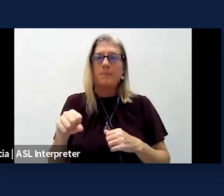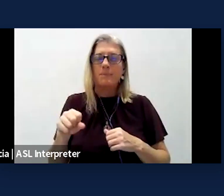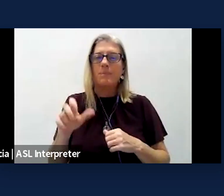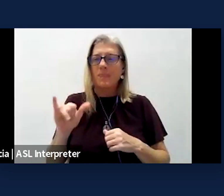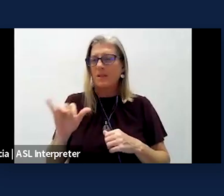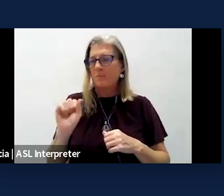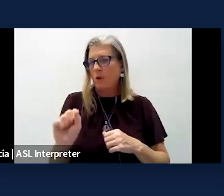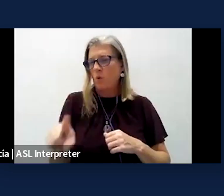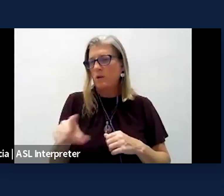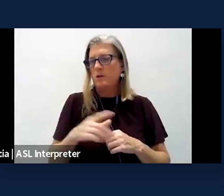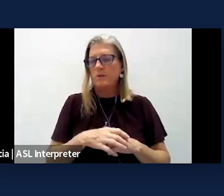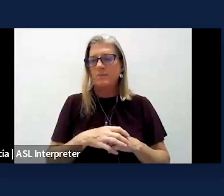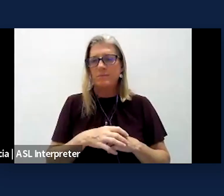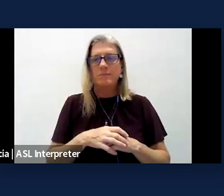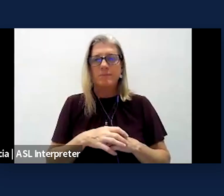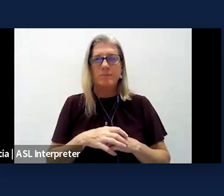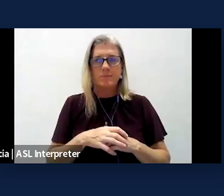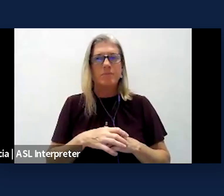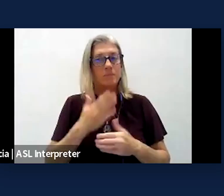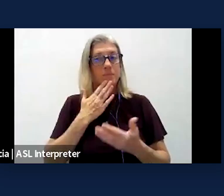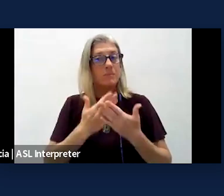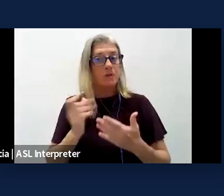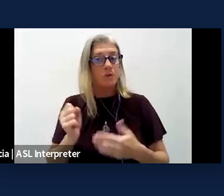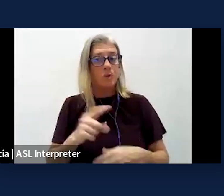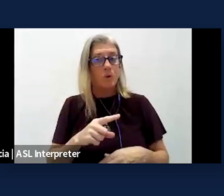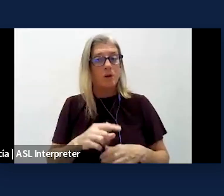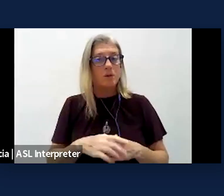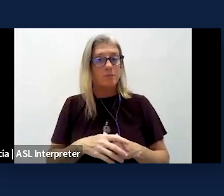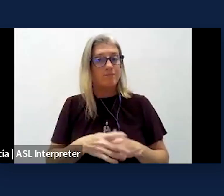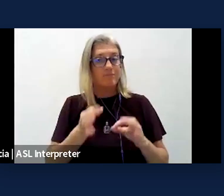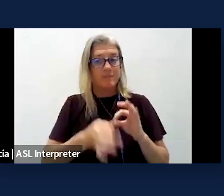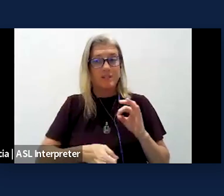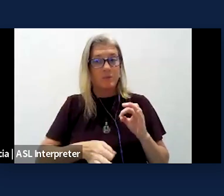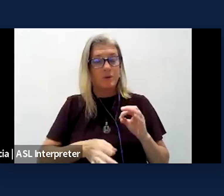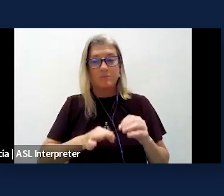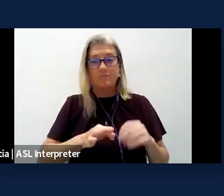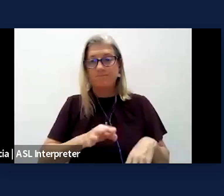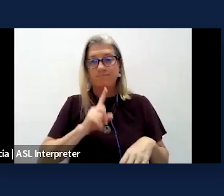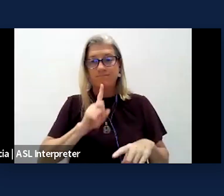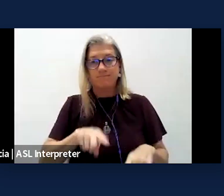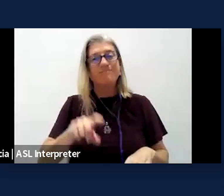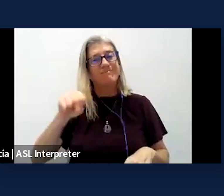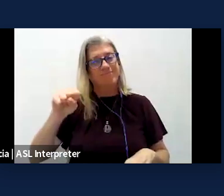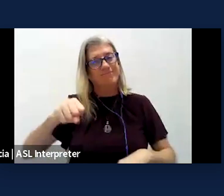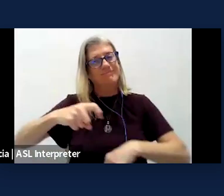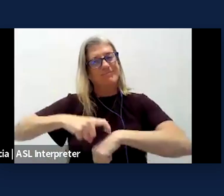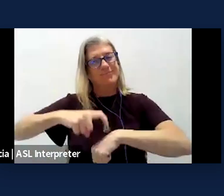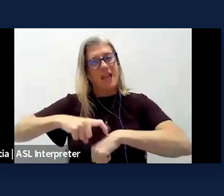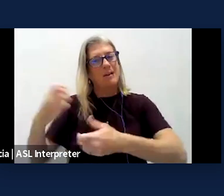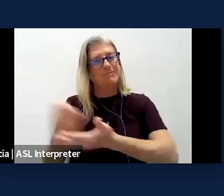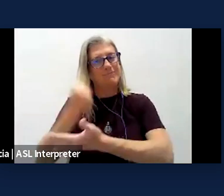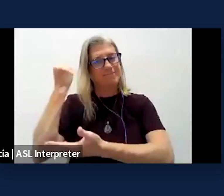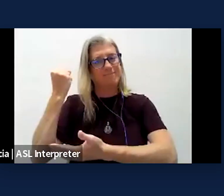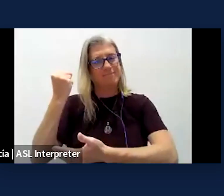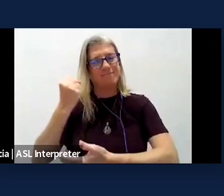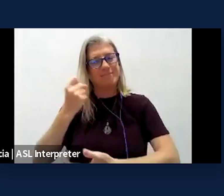That's my question too. Good question. Simple answer for you, Darius. Yes, it's time. Yeah, get it.